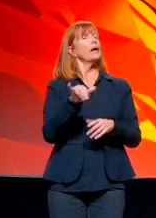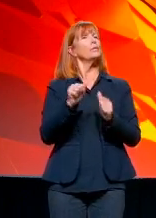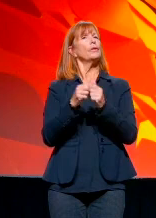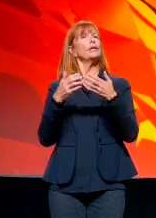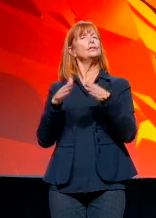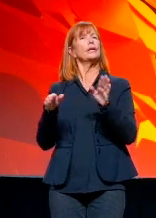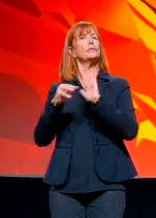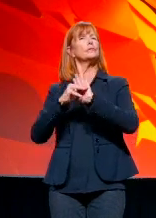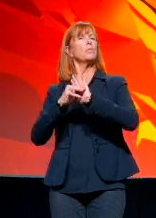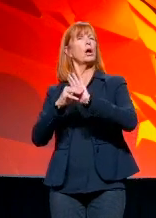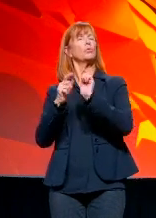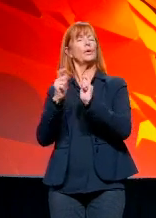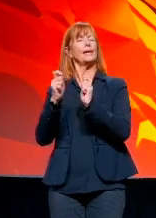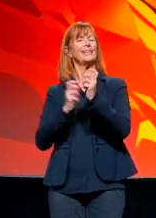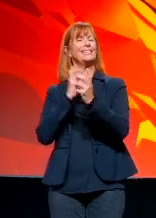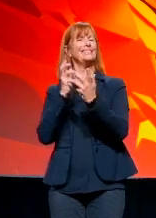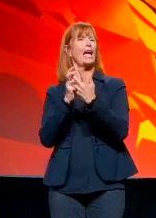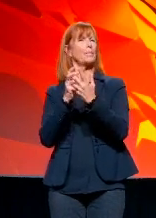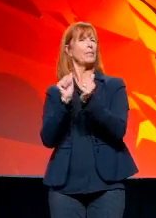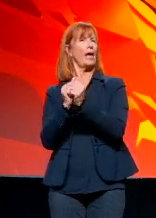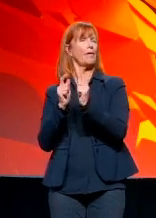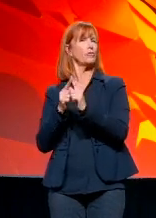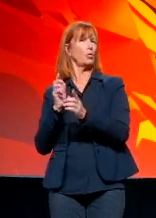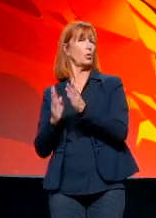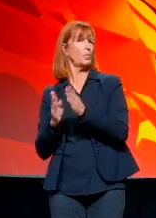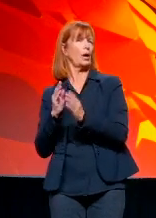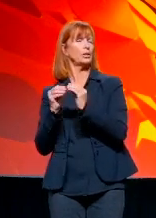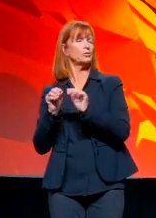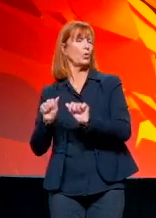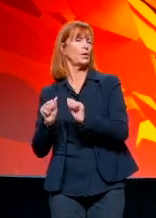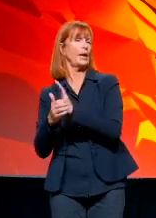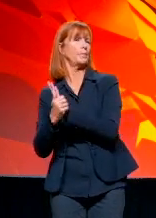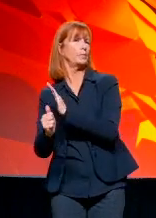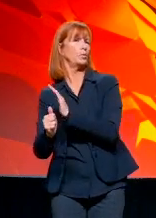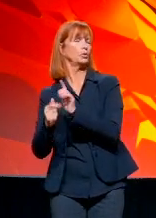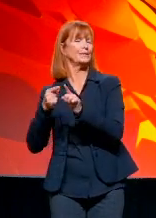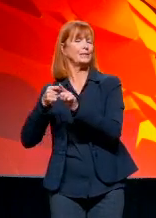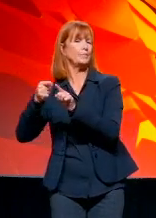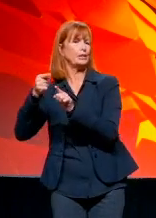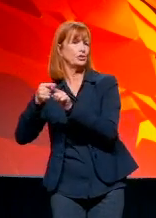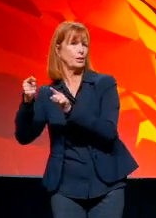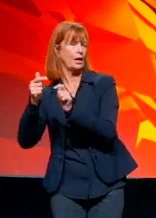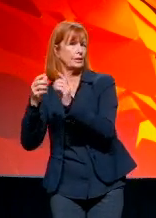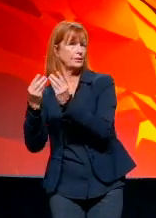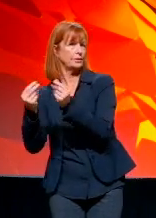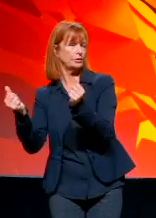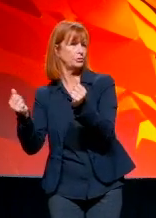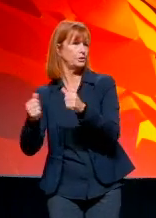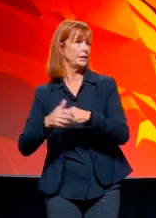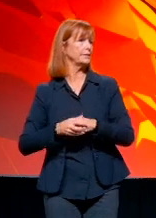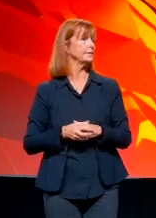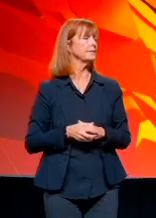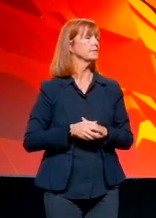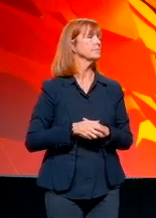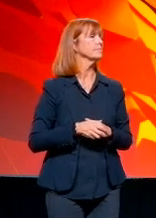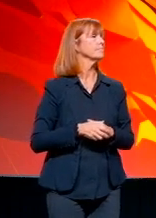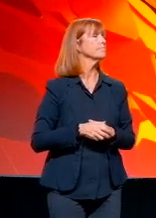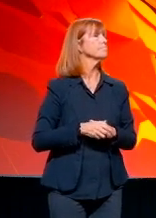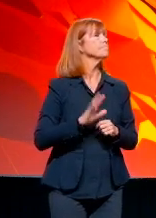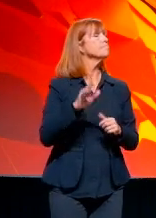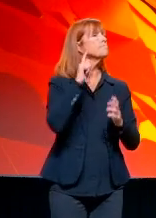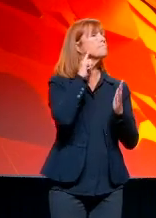adapt that to enable more capable kind of specialized solutions. I see this kind of a trend going